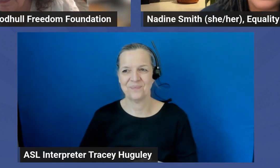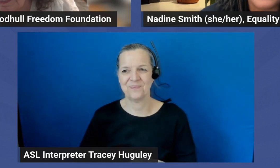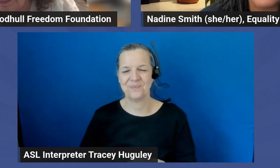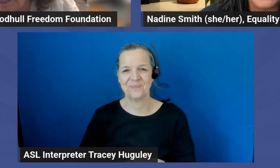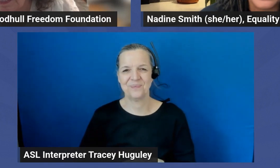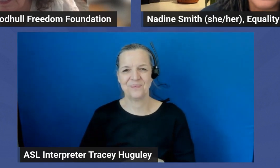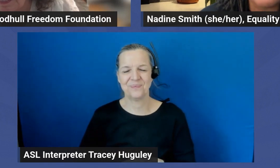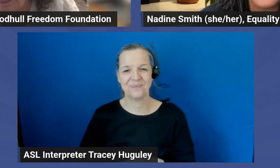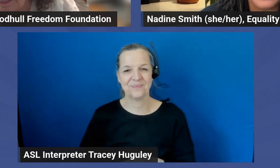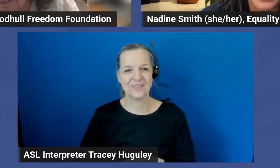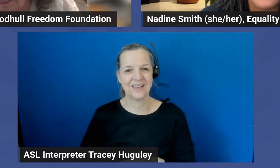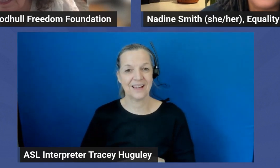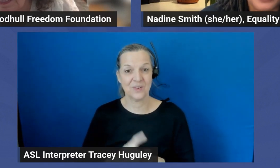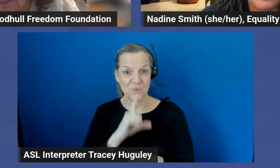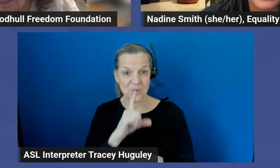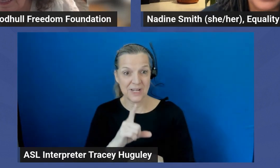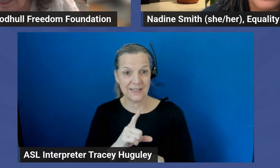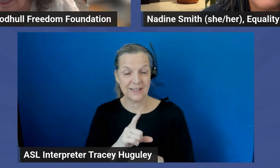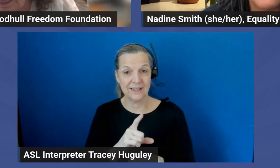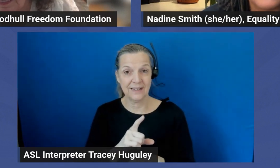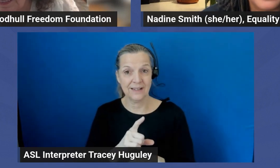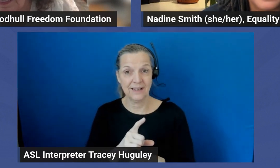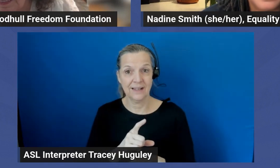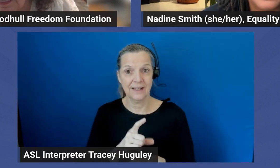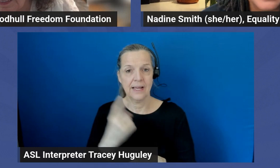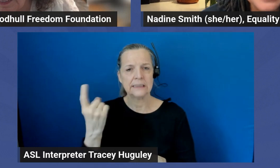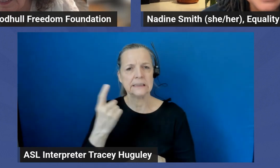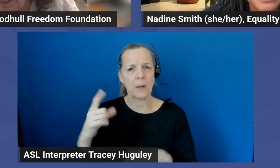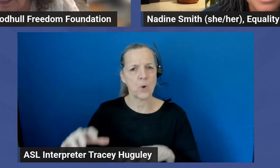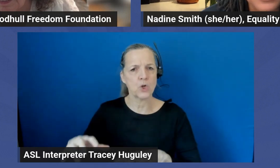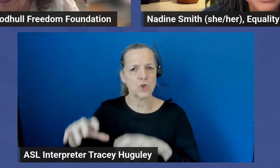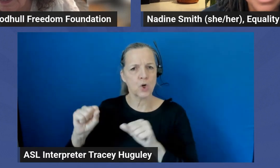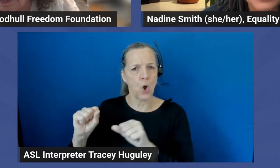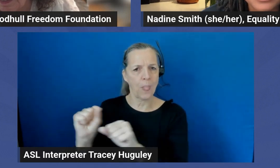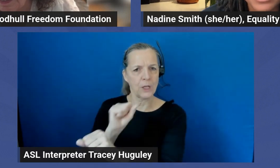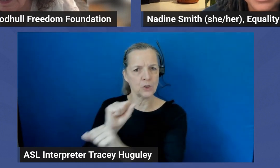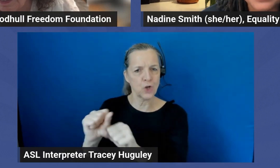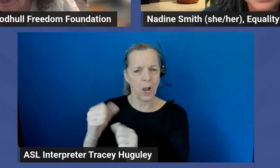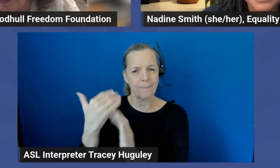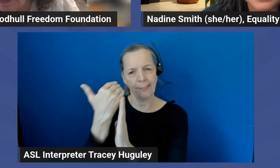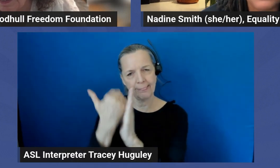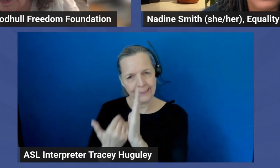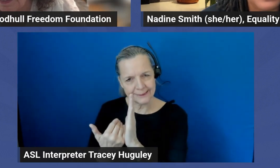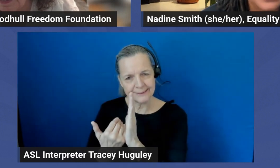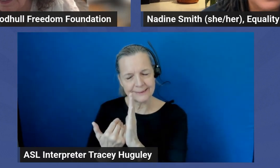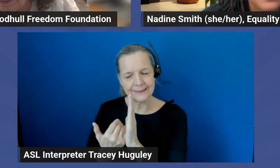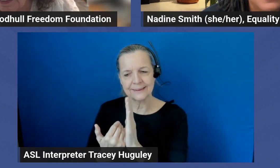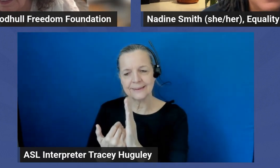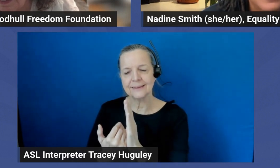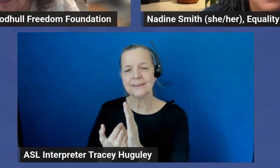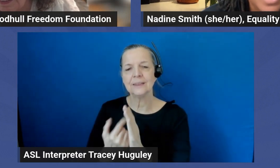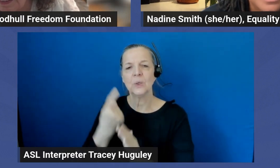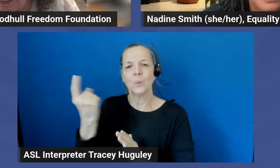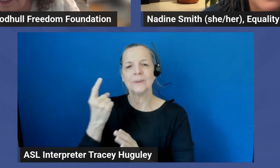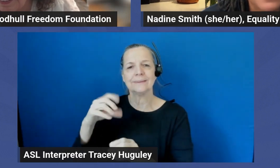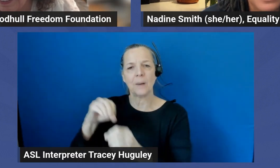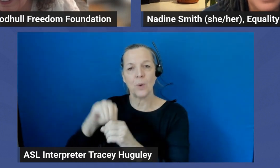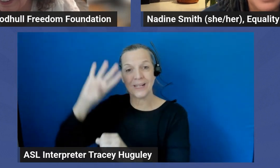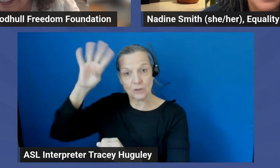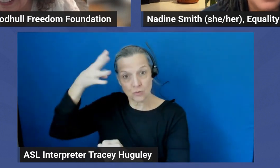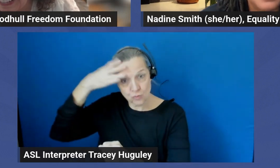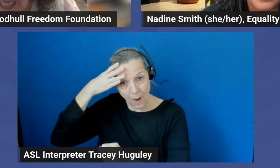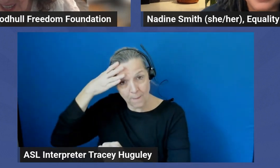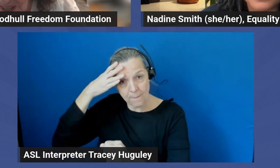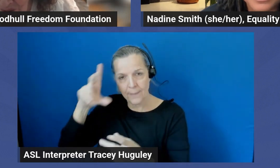grow, somebody took on the job of listing every time somebody in DeSantis or Trump's inner circle was arrested